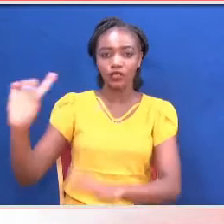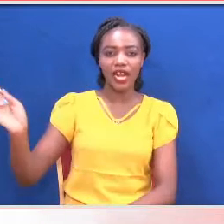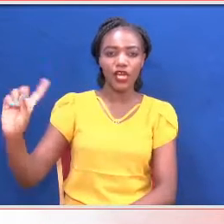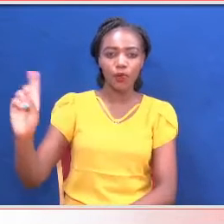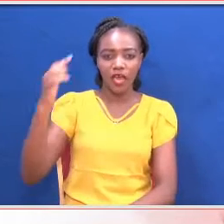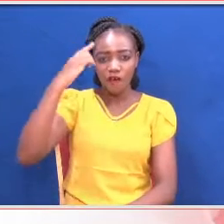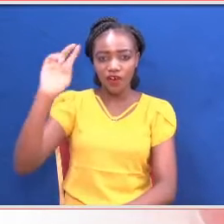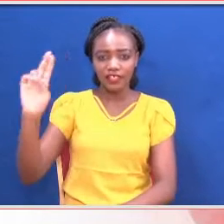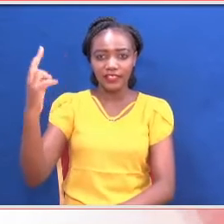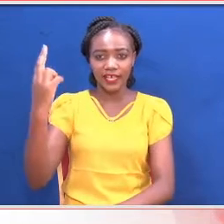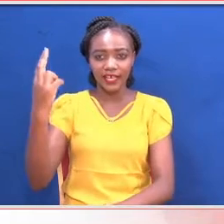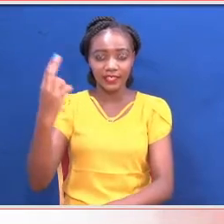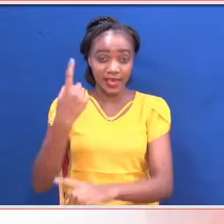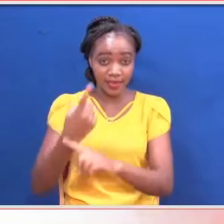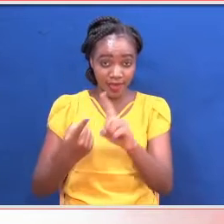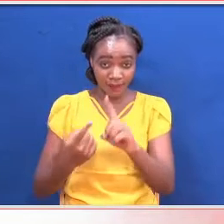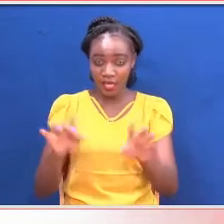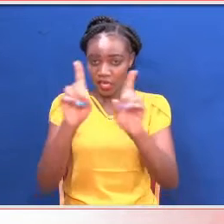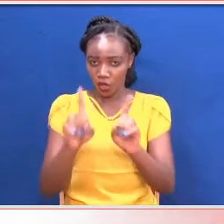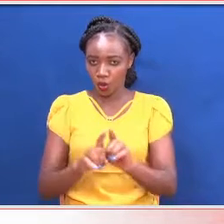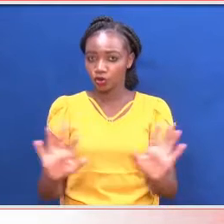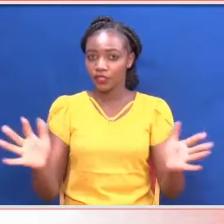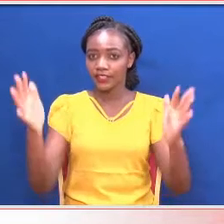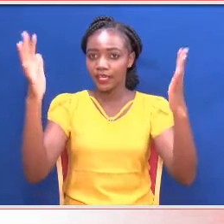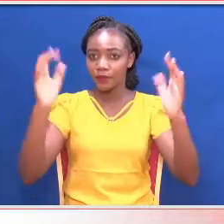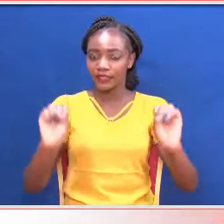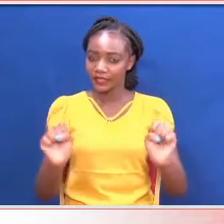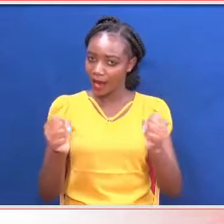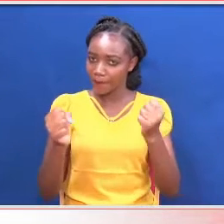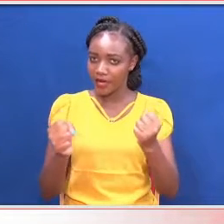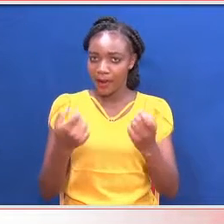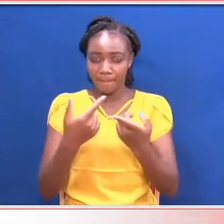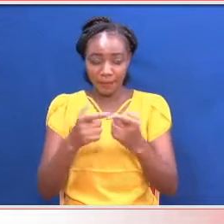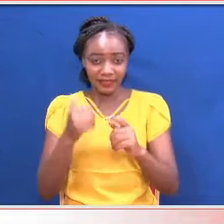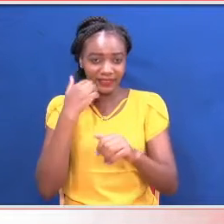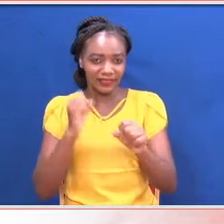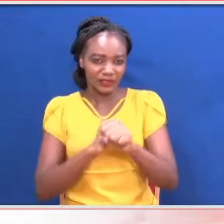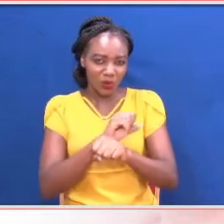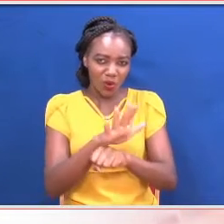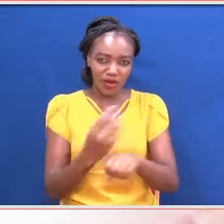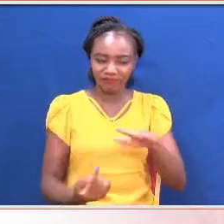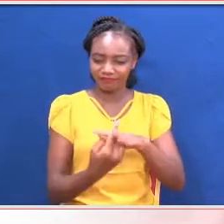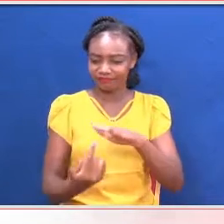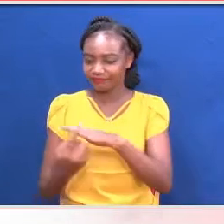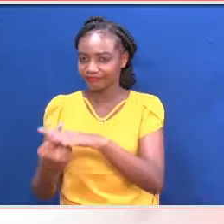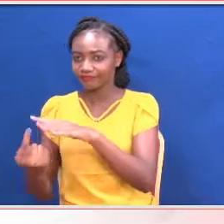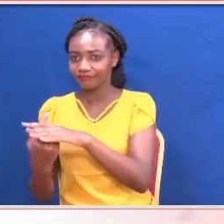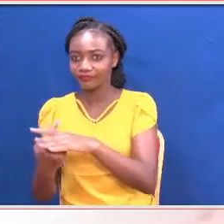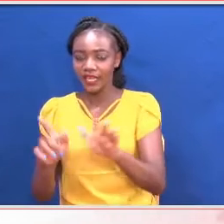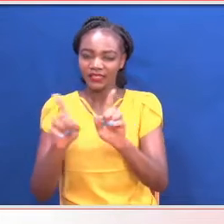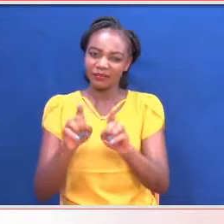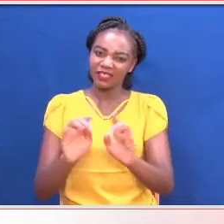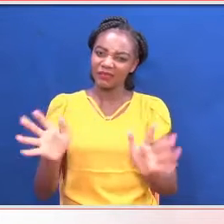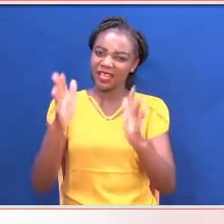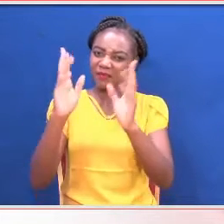the second consecutive year. The celebrations, occasioned by the coronavirus pandemic, yet again lacked the usual pomp